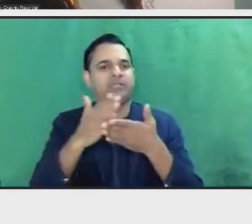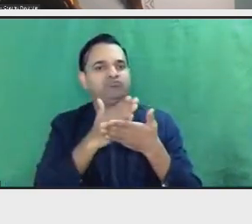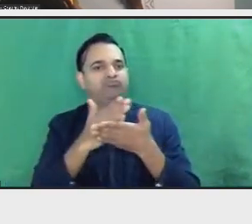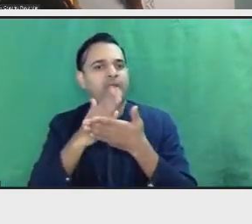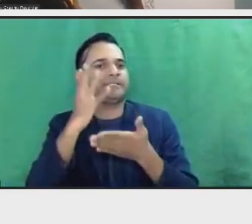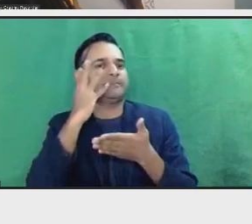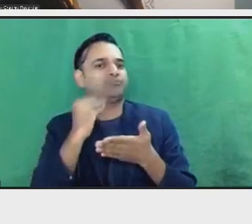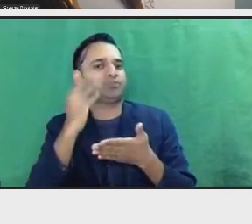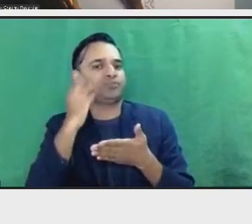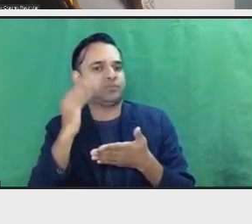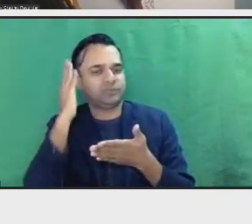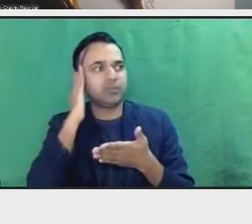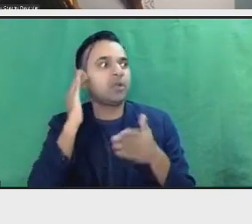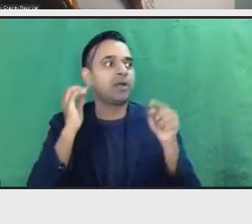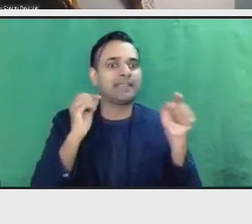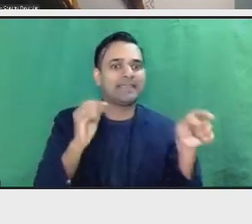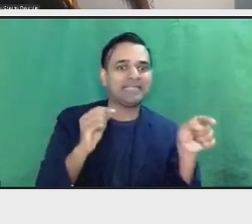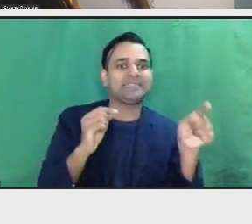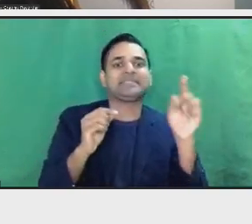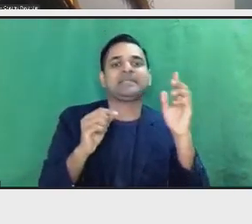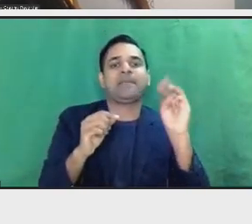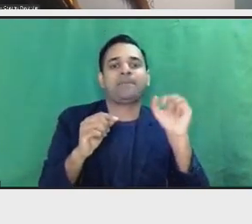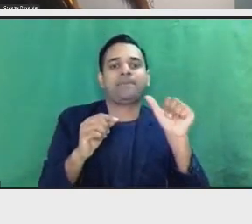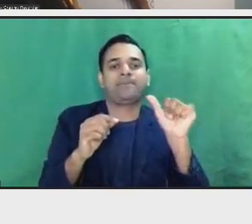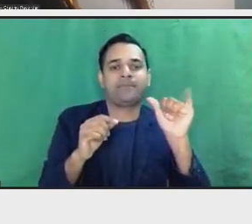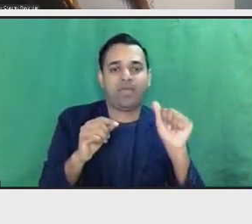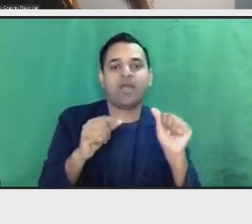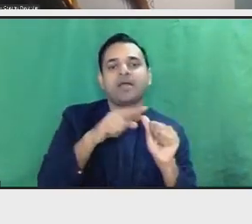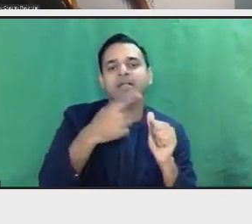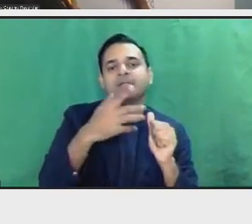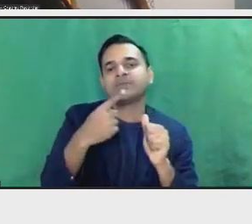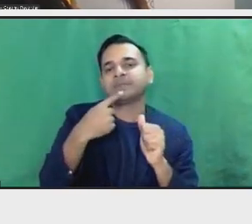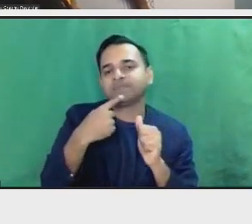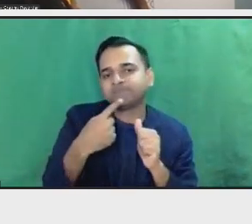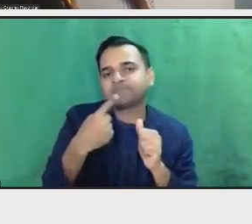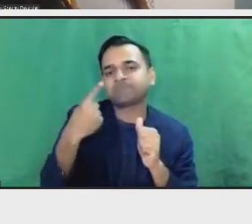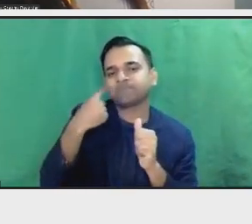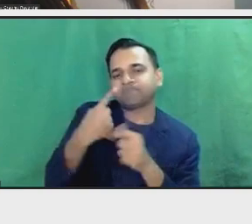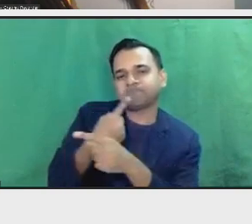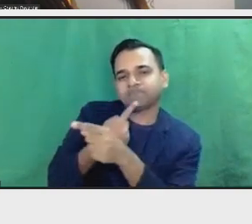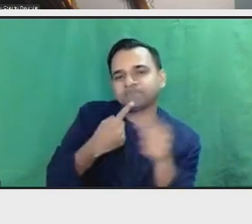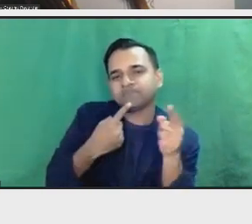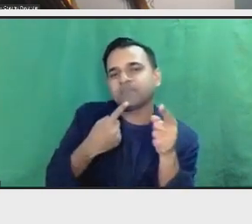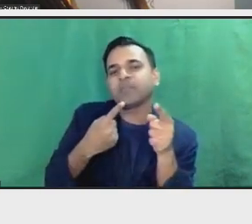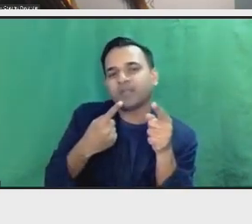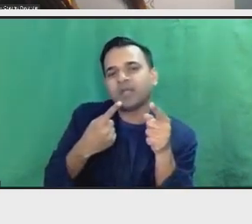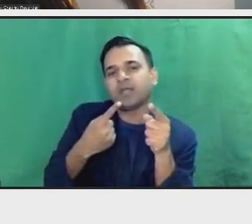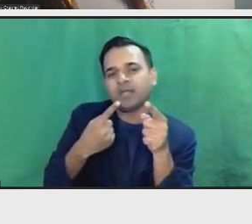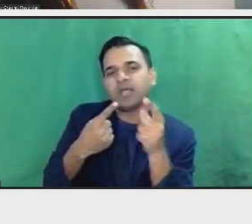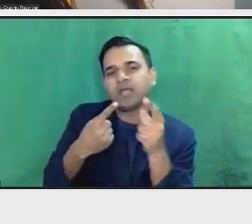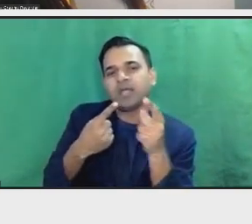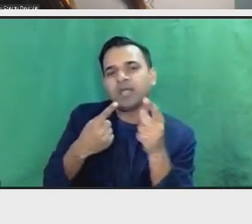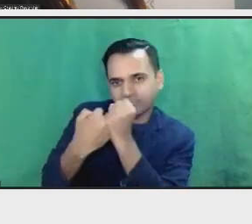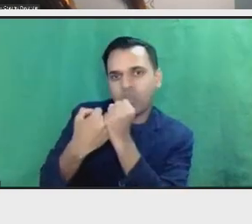who has also supported us for this webinar. And this, like she said, will be something that